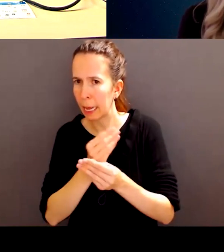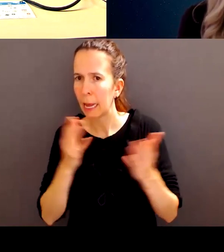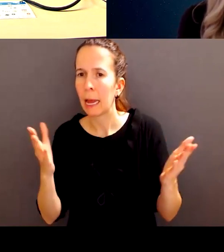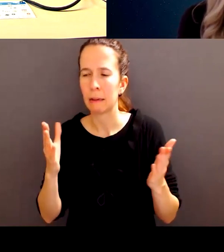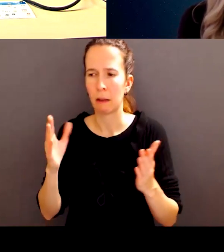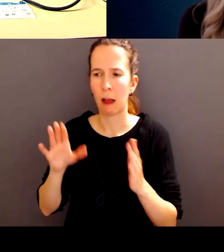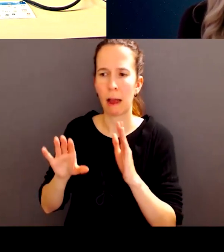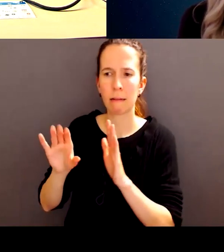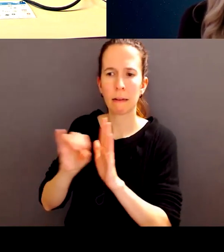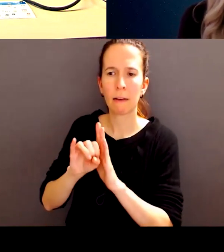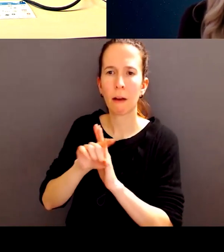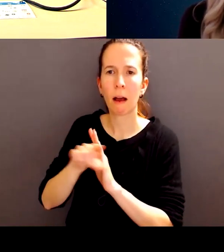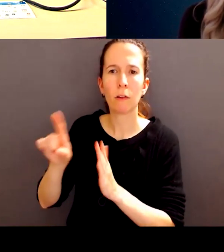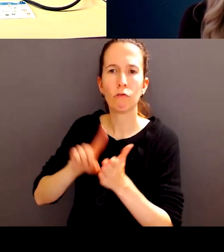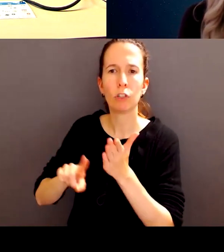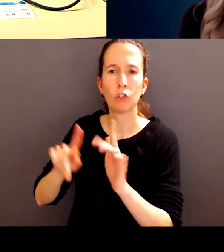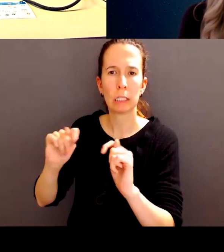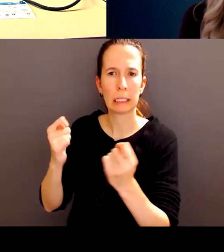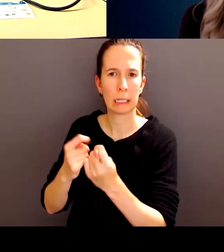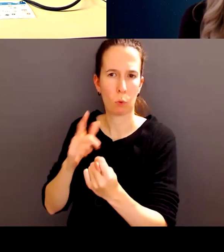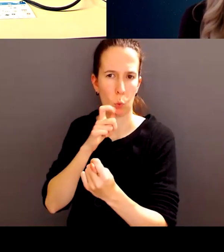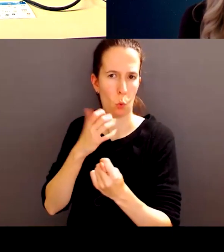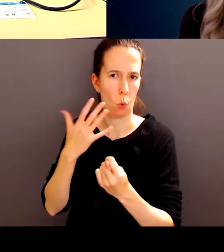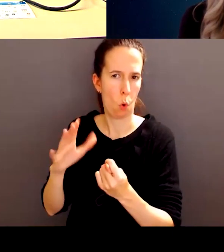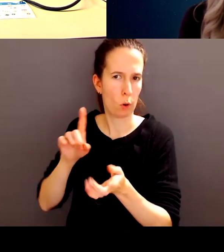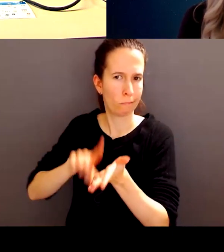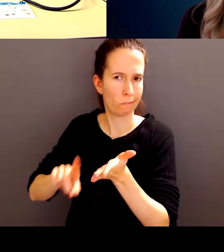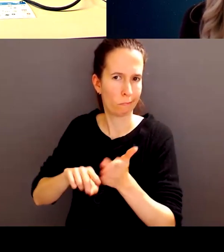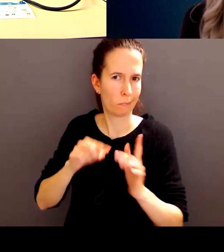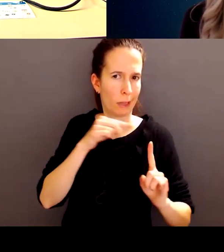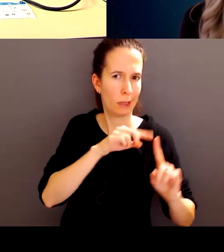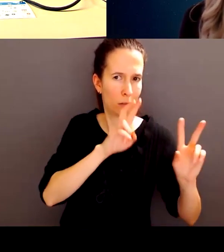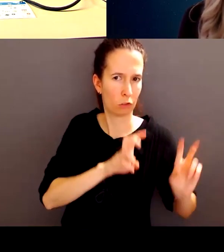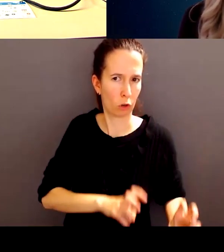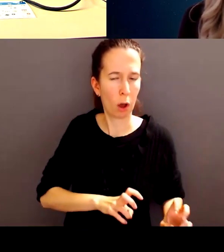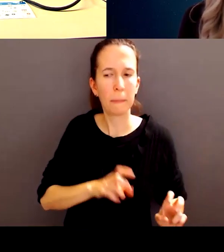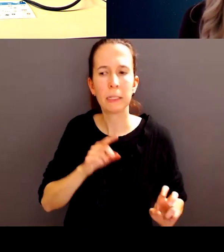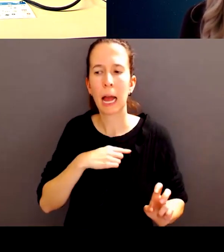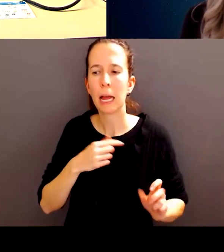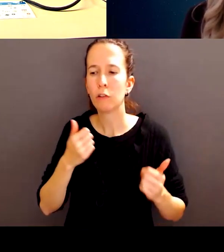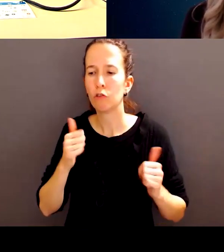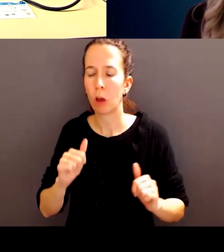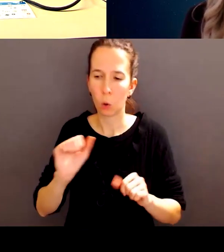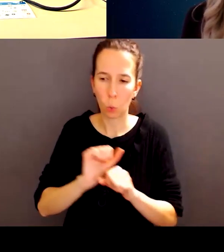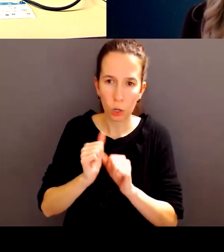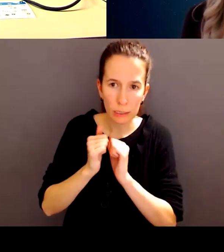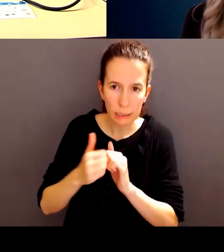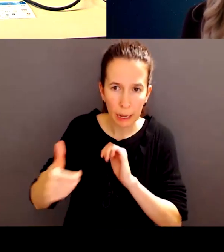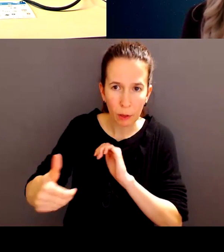try to encourage them to adopt answering some of these questions or working with us and patient